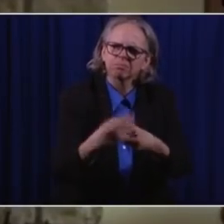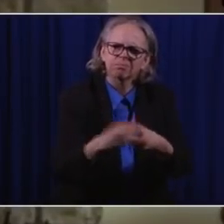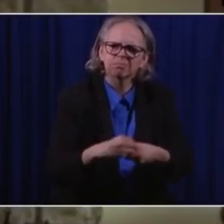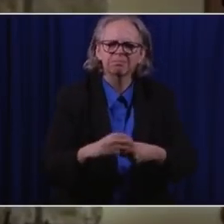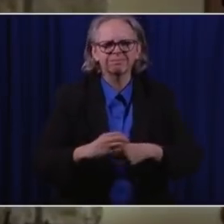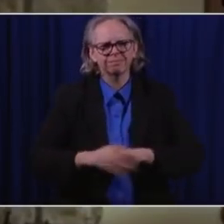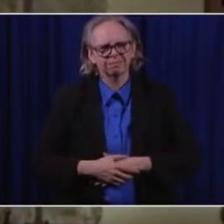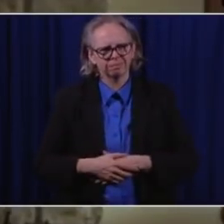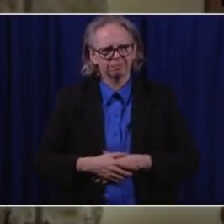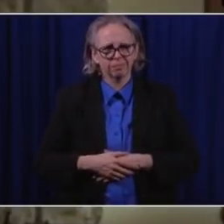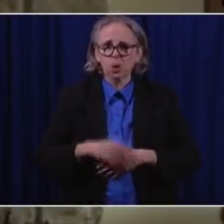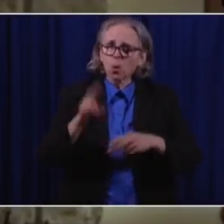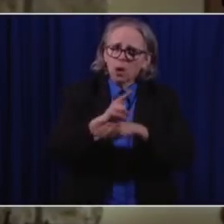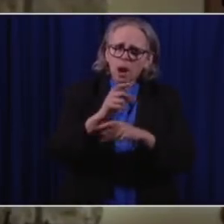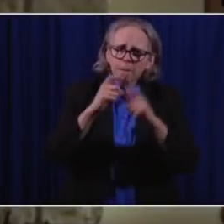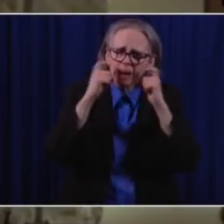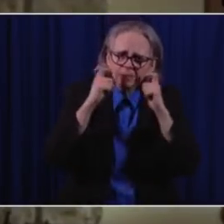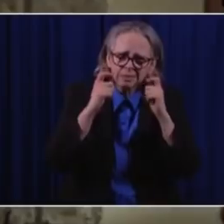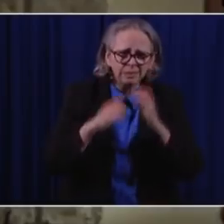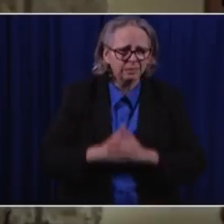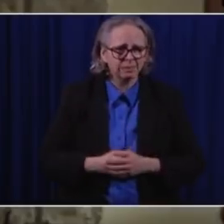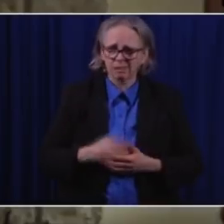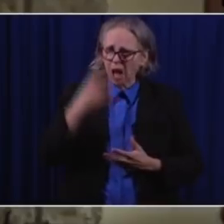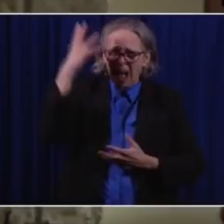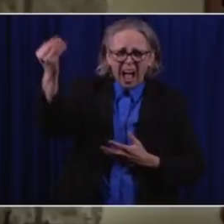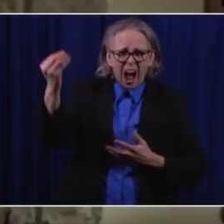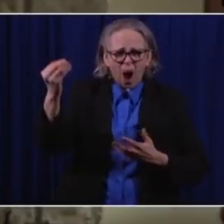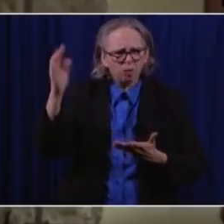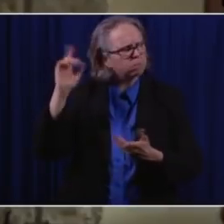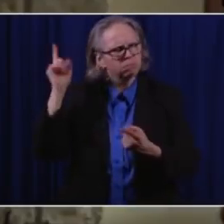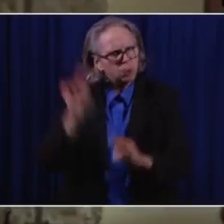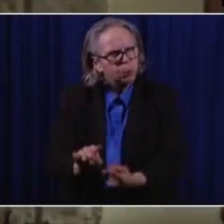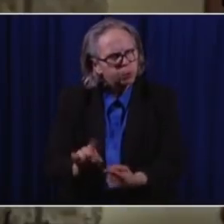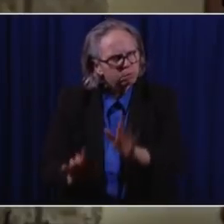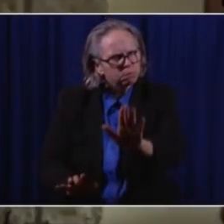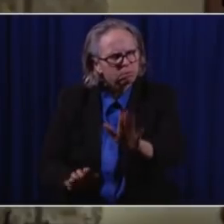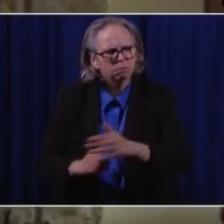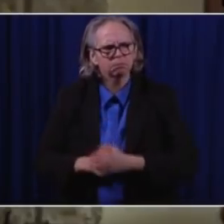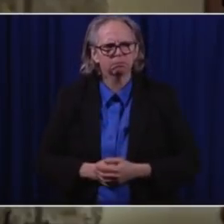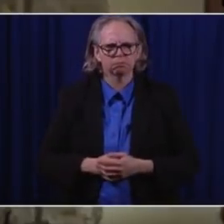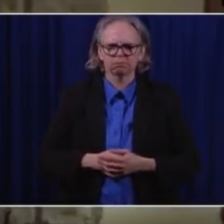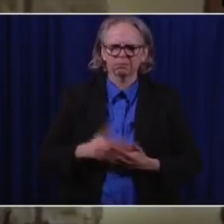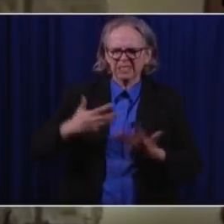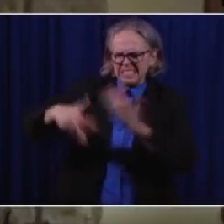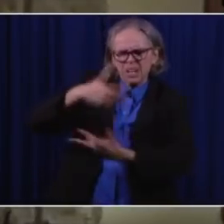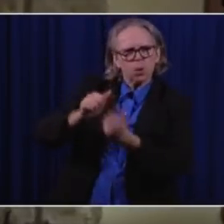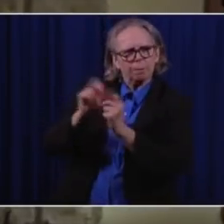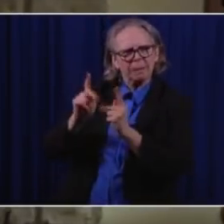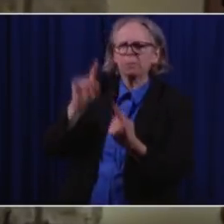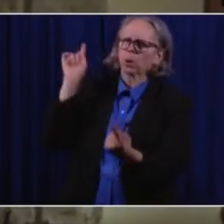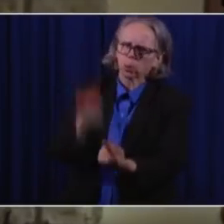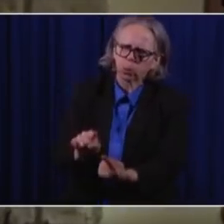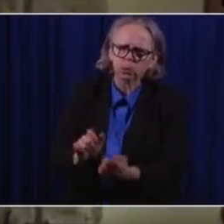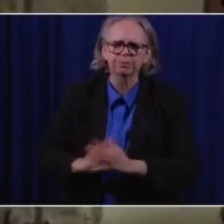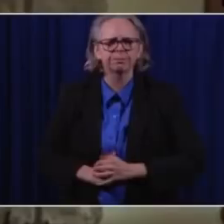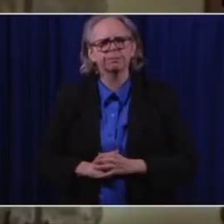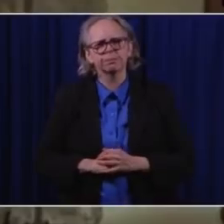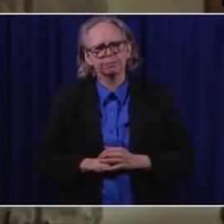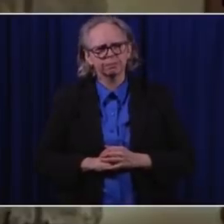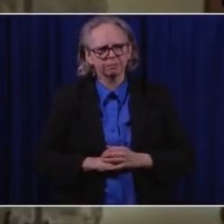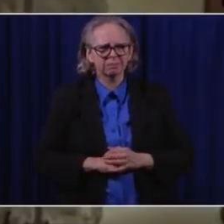public and reduce the contacts. When this thing started, we talked about pulling back. People did pull back.